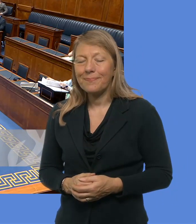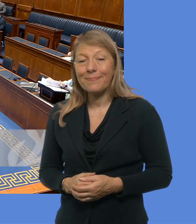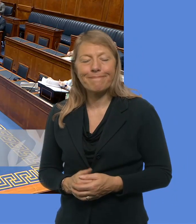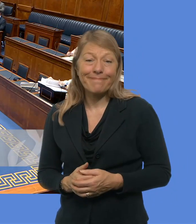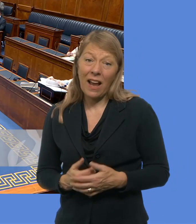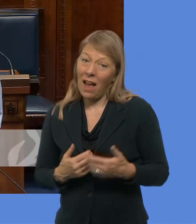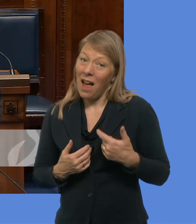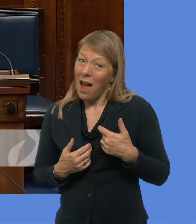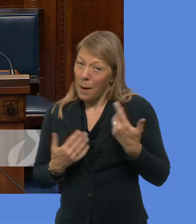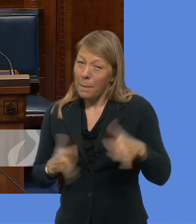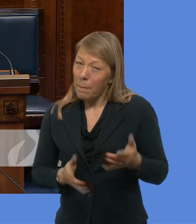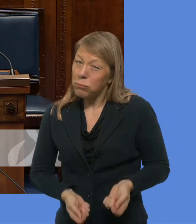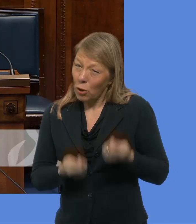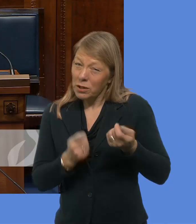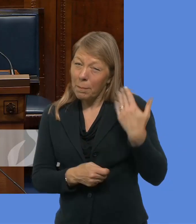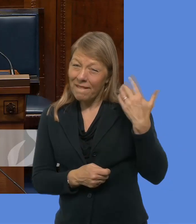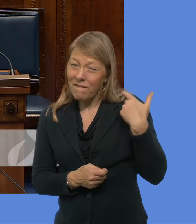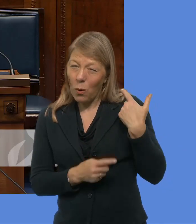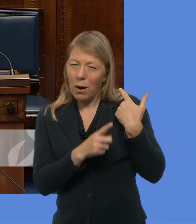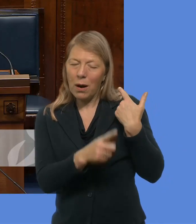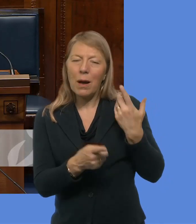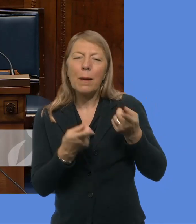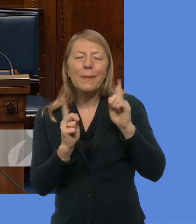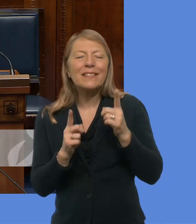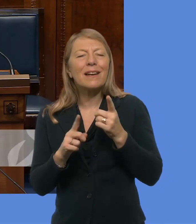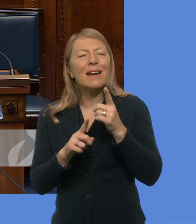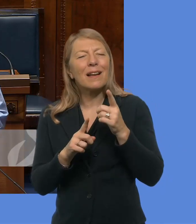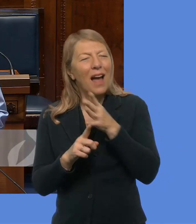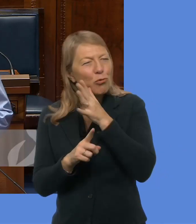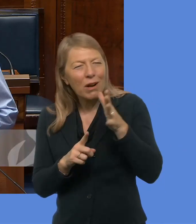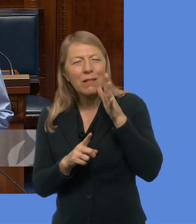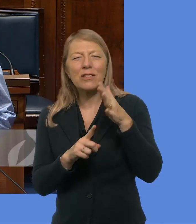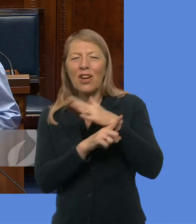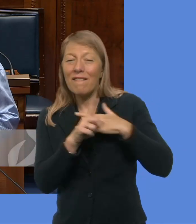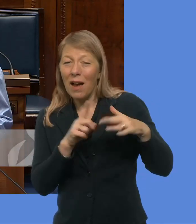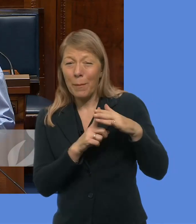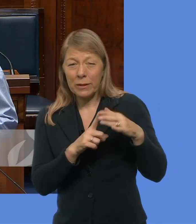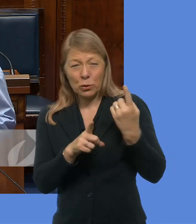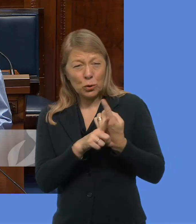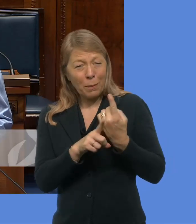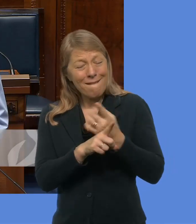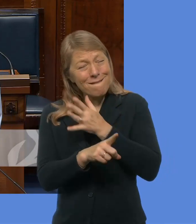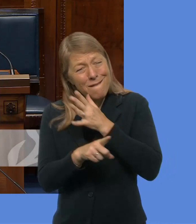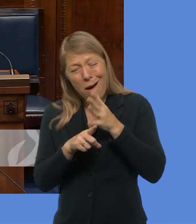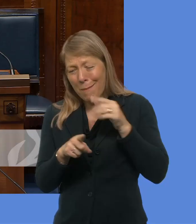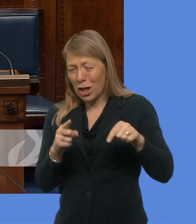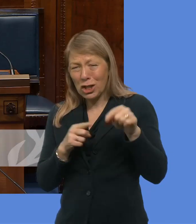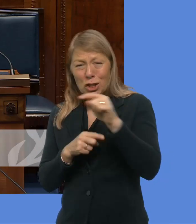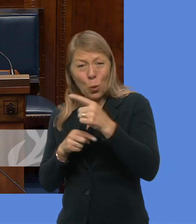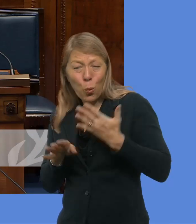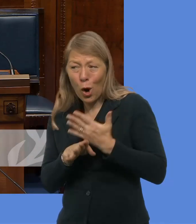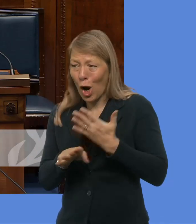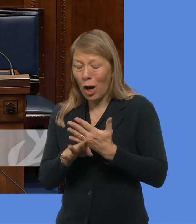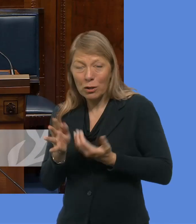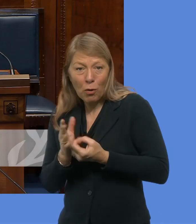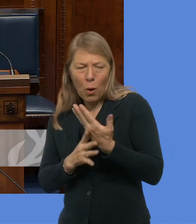with the Minister for Agriculture and Environment around a support scheme for the farming community recently impacted by the flooding. But as